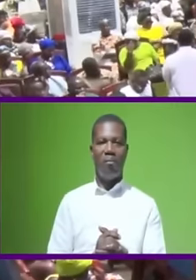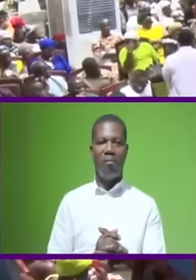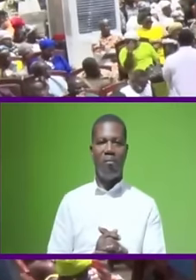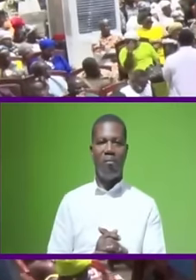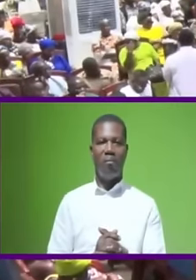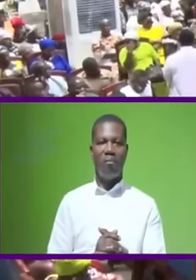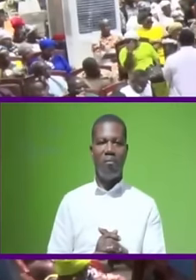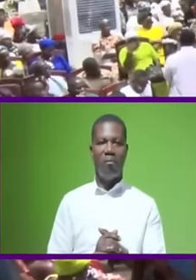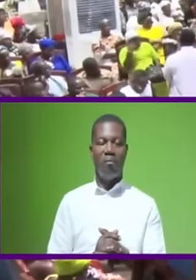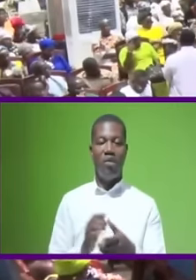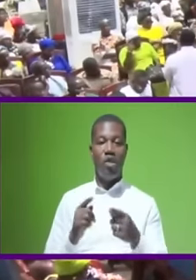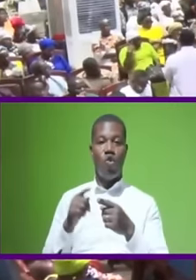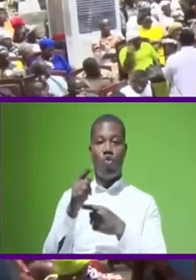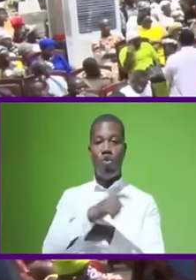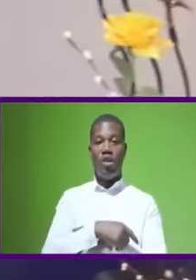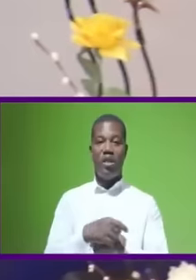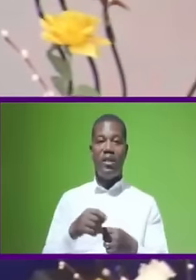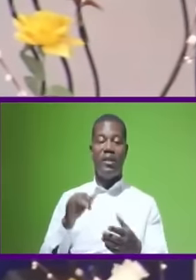scarce commodity.